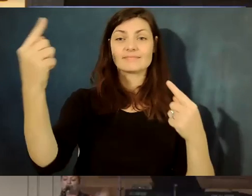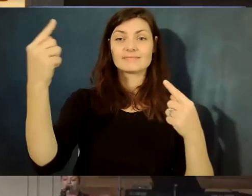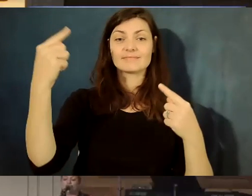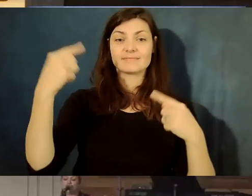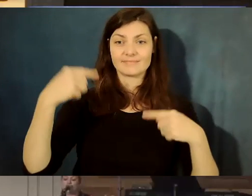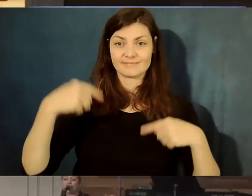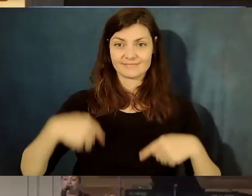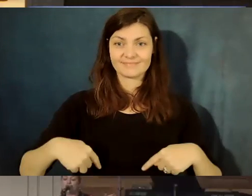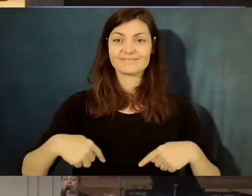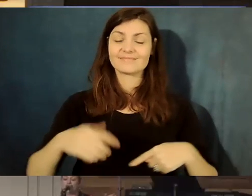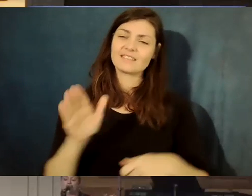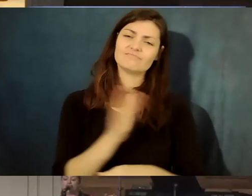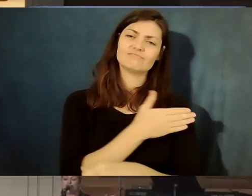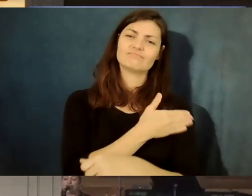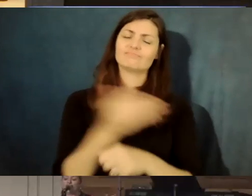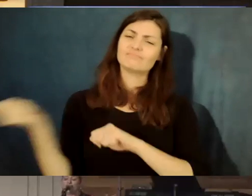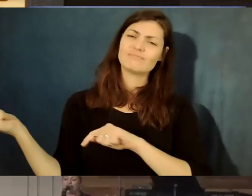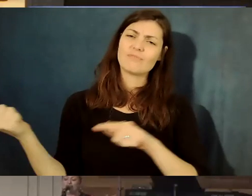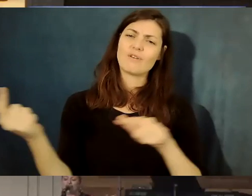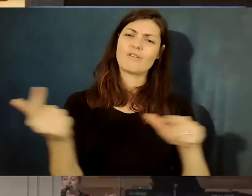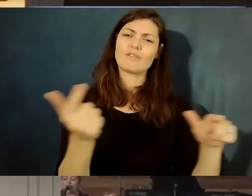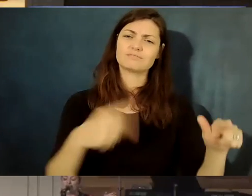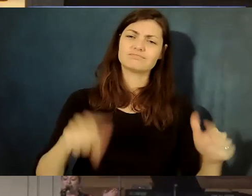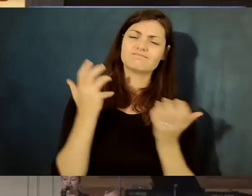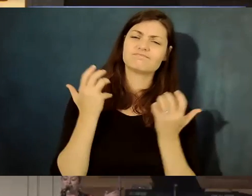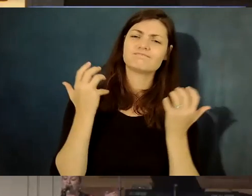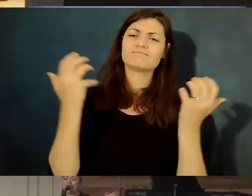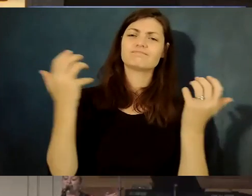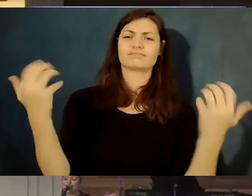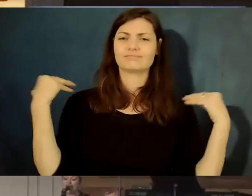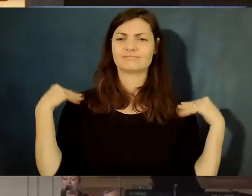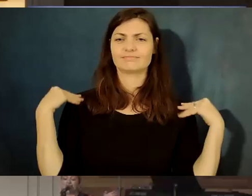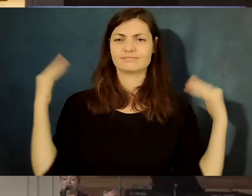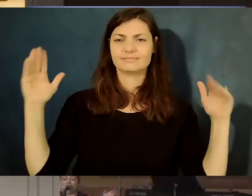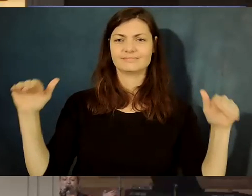Oh, sing choirs of